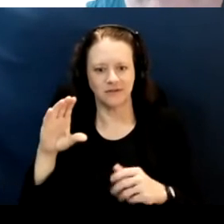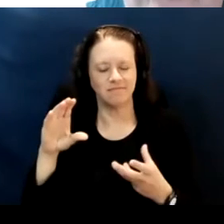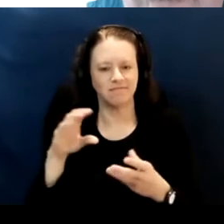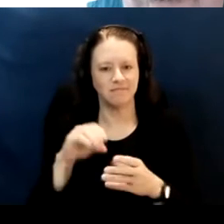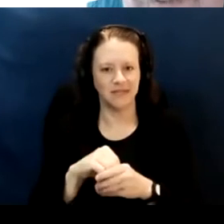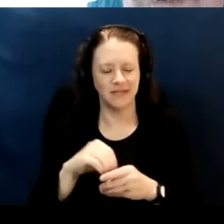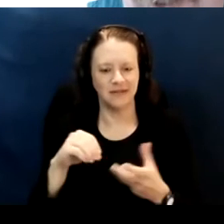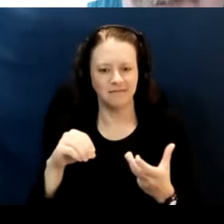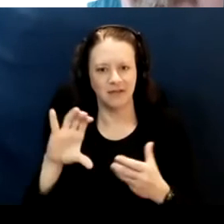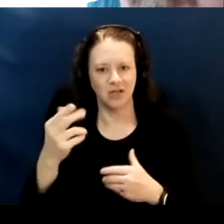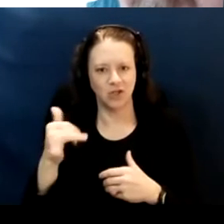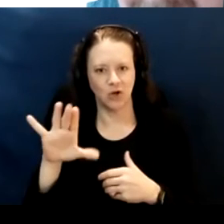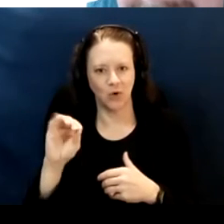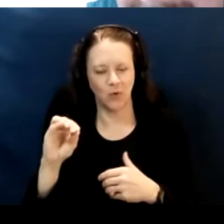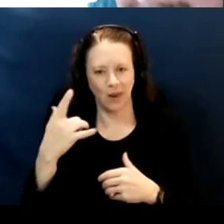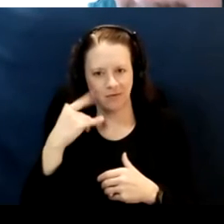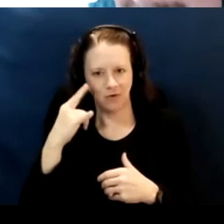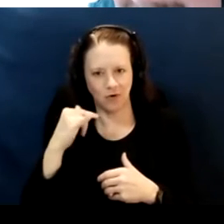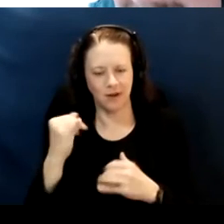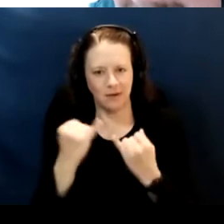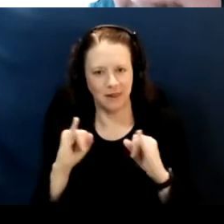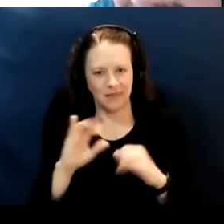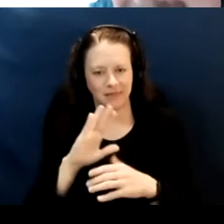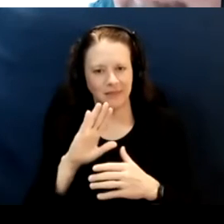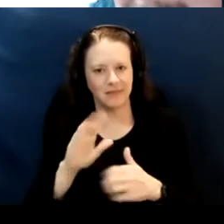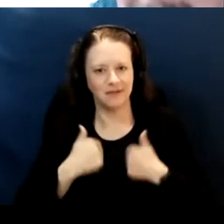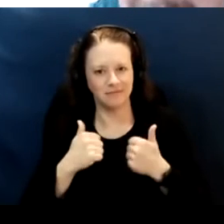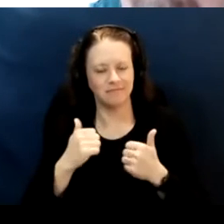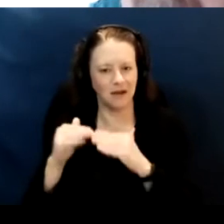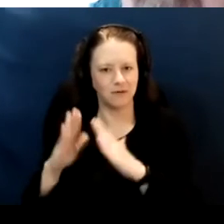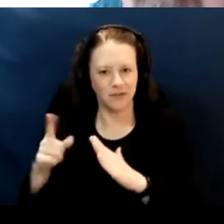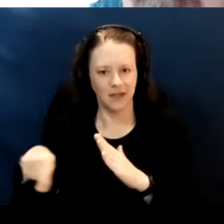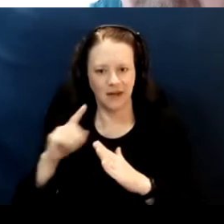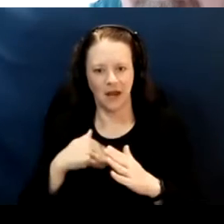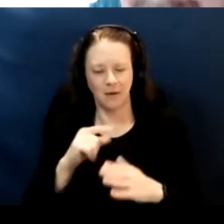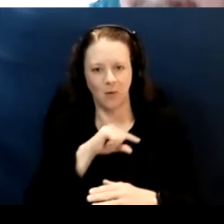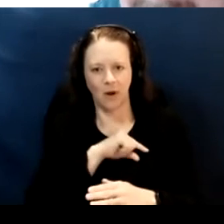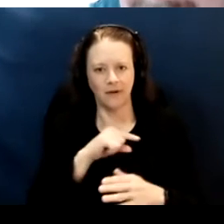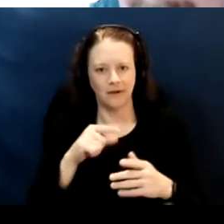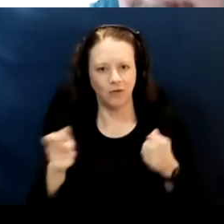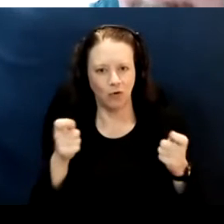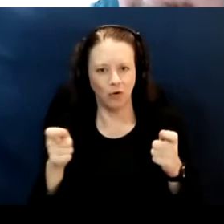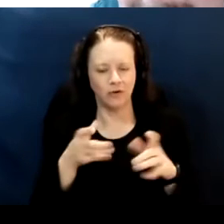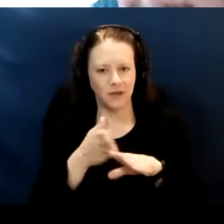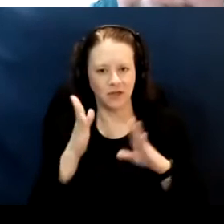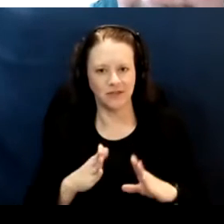change advocate and quality control specialist at this here in the office.